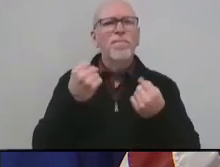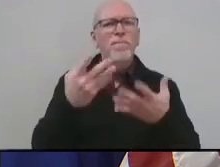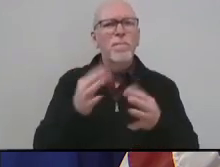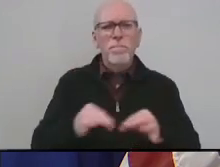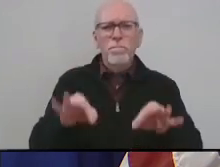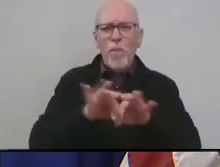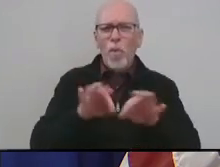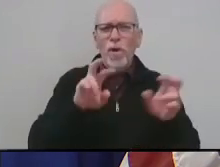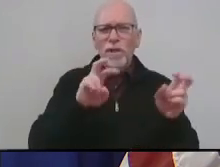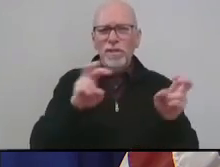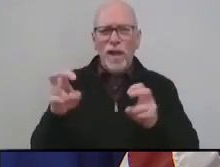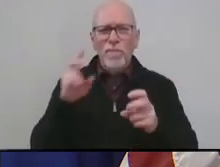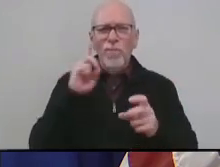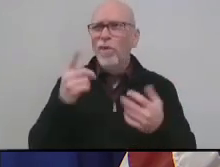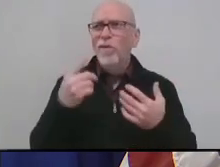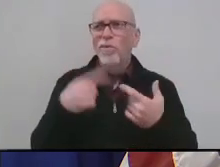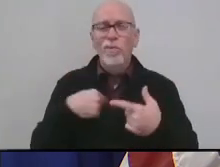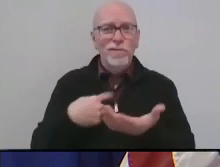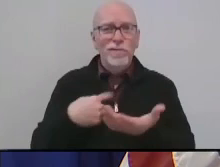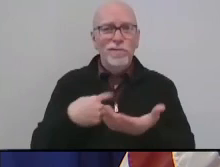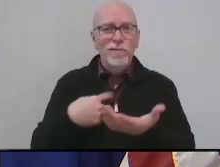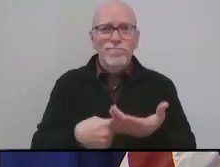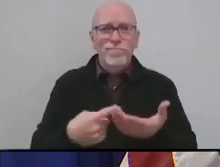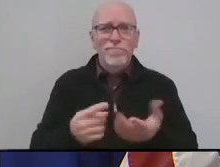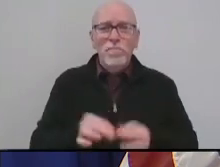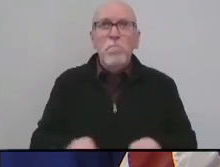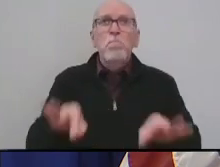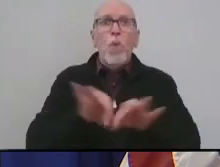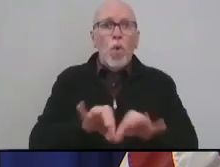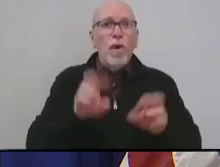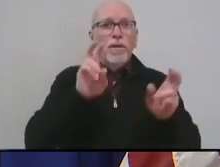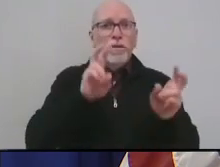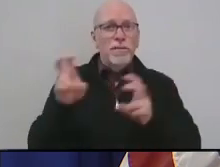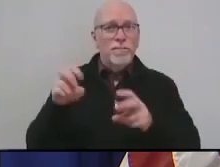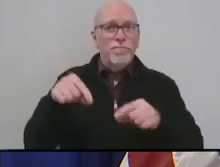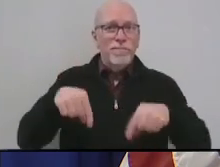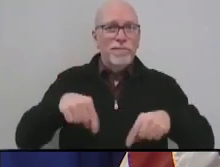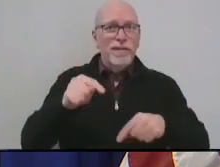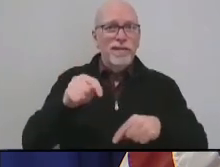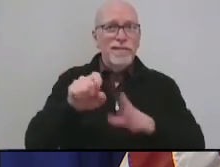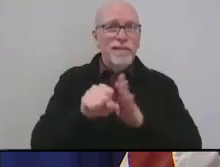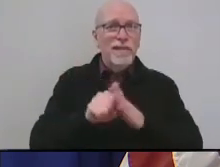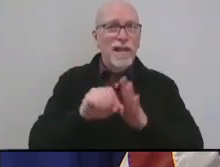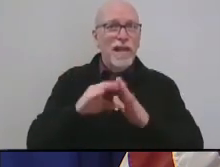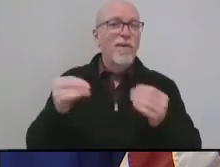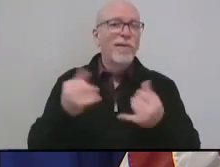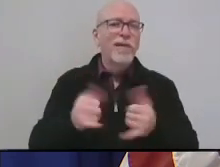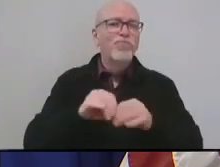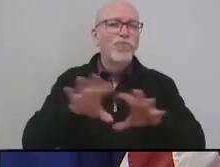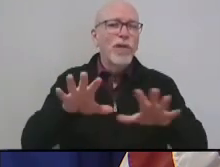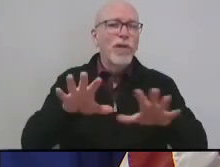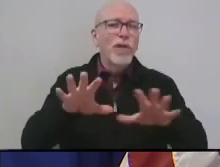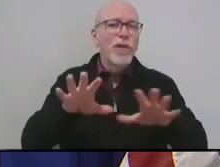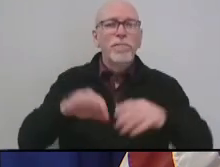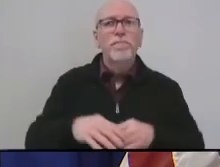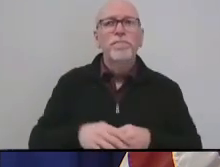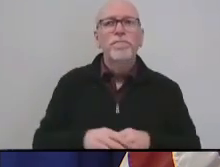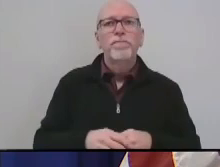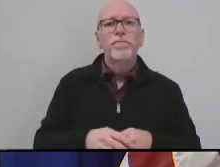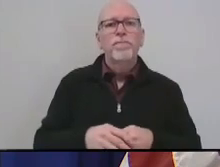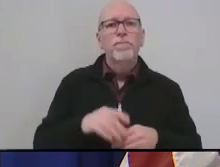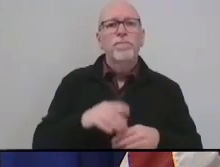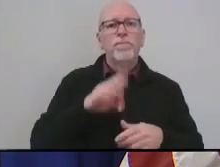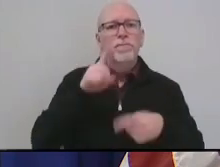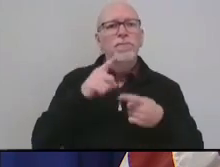of us in the State House, and as we're spread out now, talking about